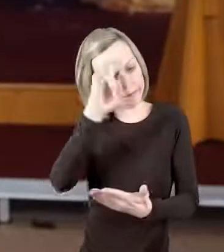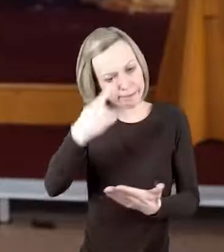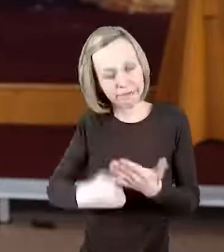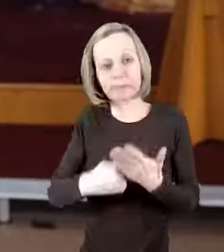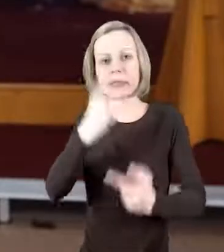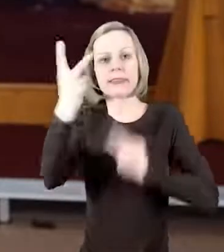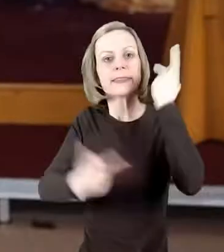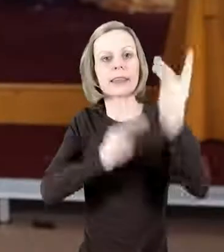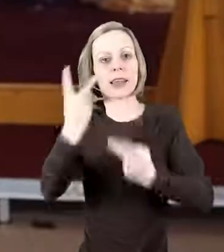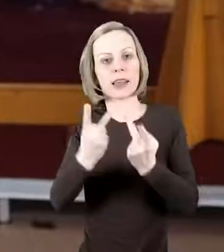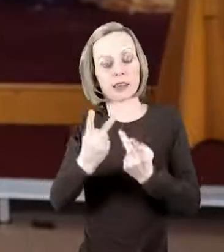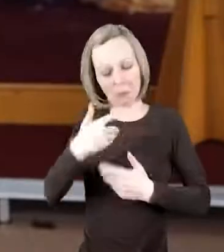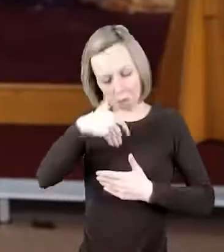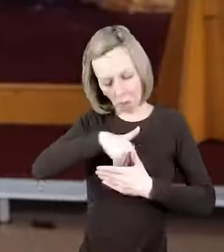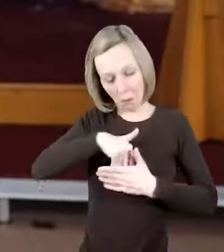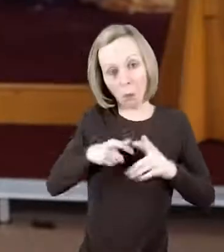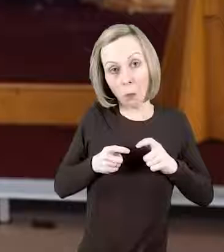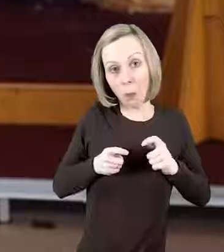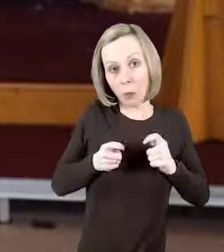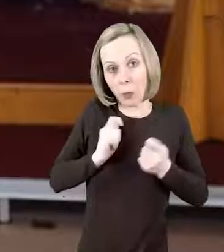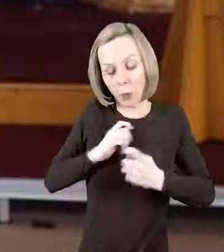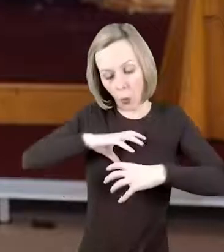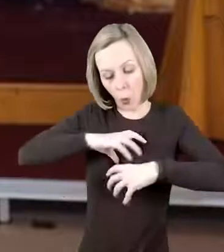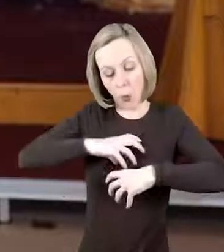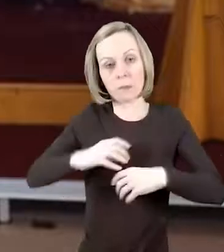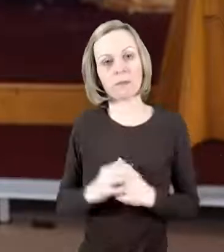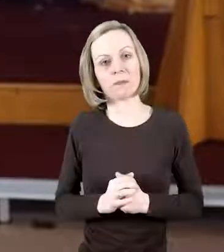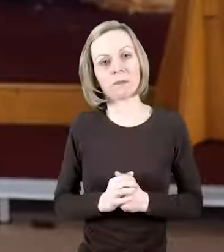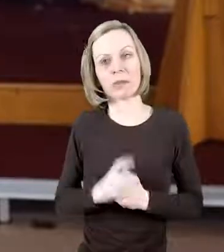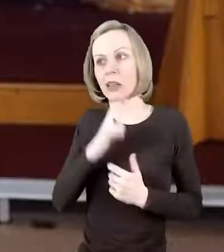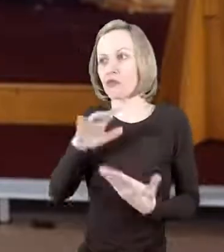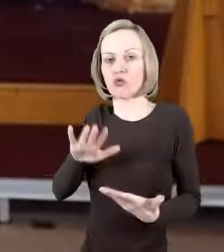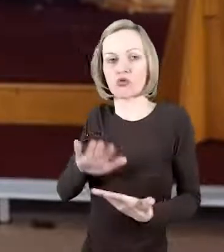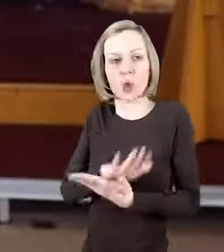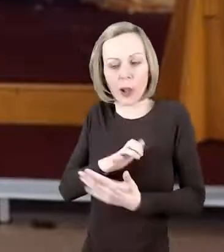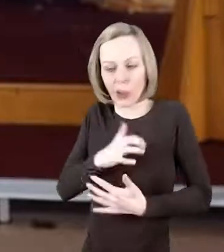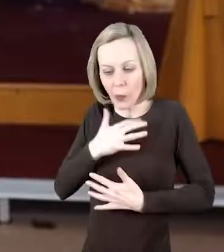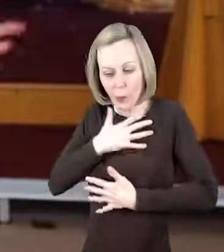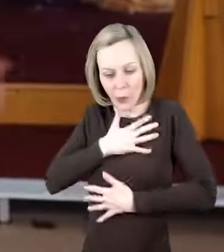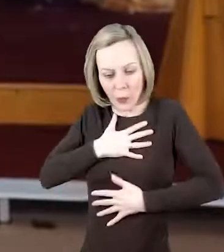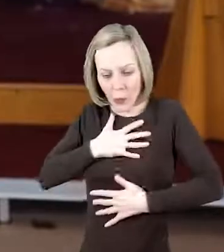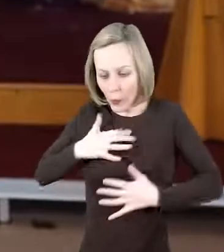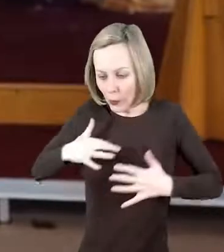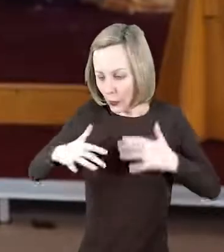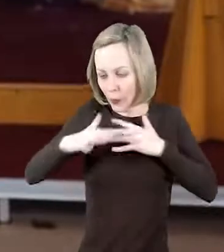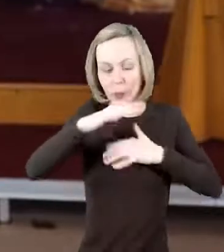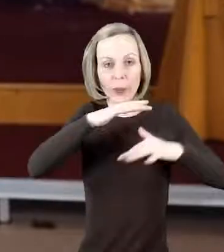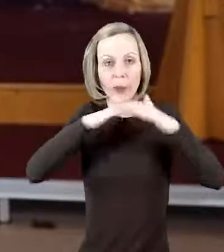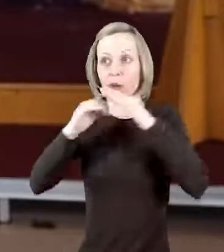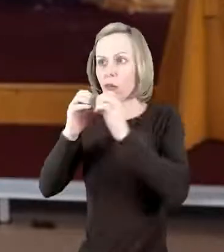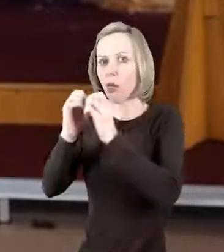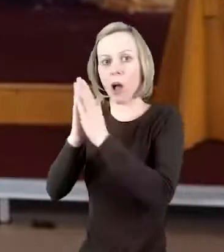sing, actually something happens within inside us. And that joy wells up. That's the promise of